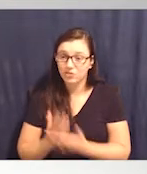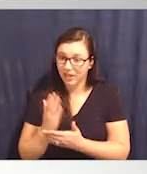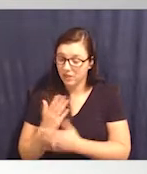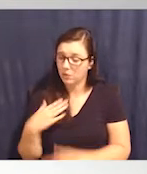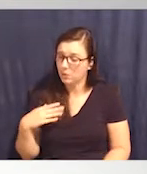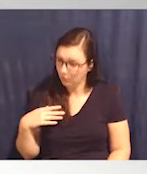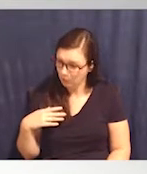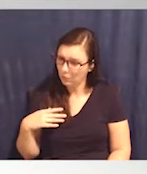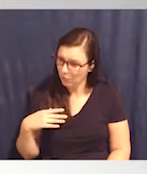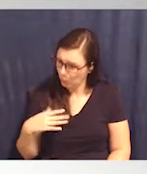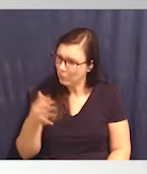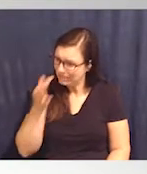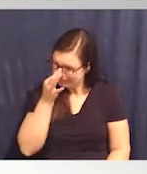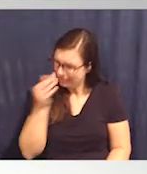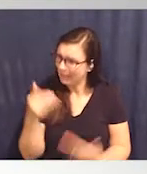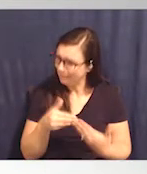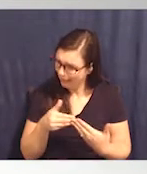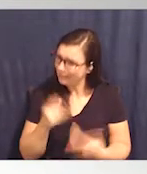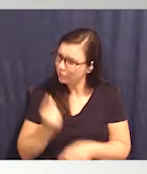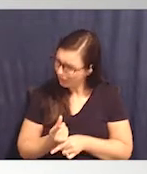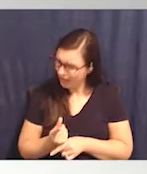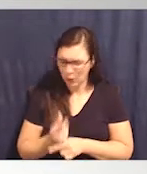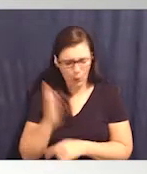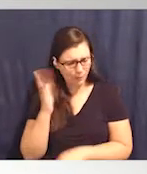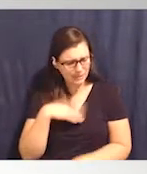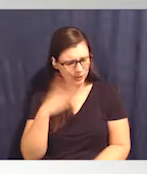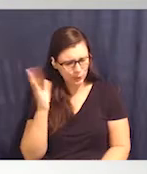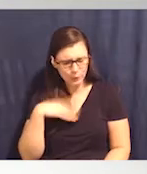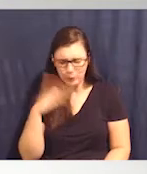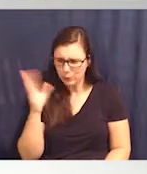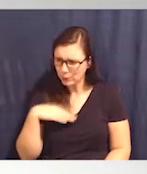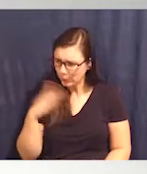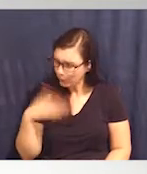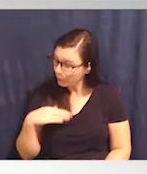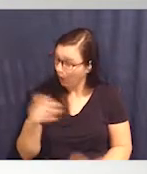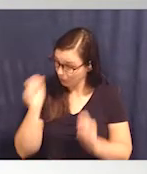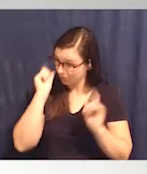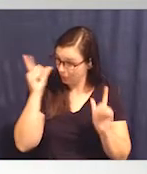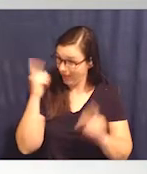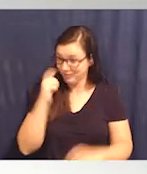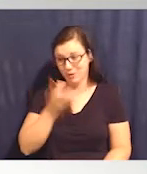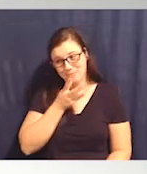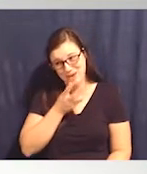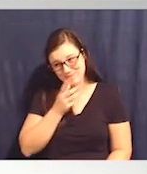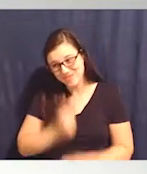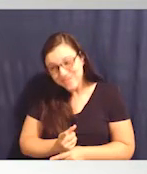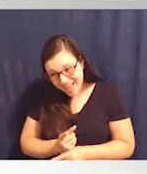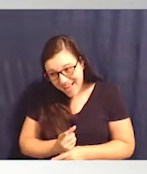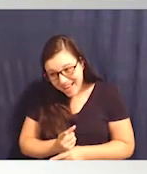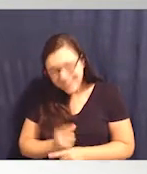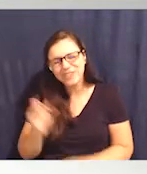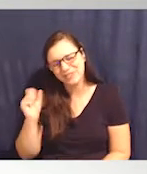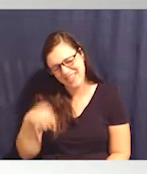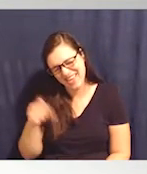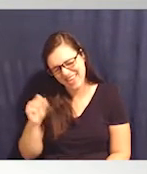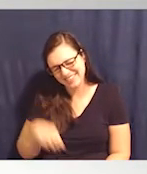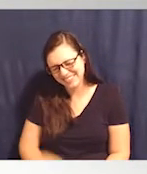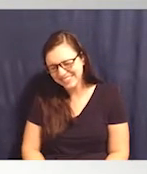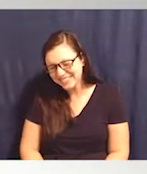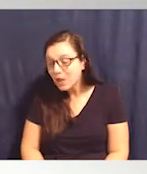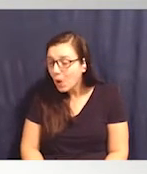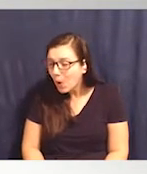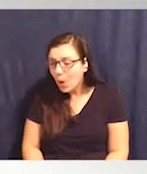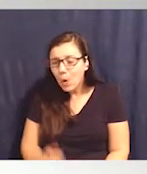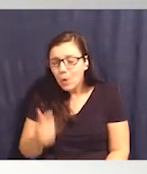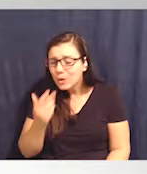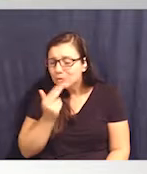lucky baby, aren't you? You left quite a surprise for Mom, dear. Yes. Look at these adorable new little diapers I